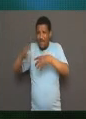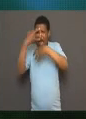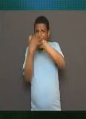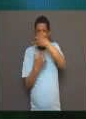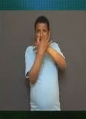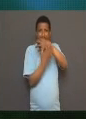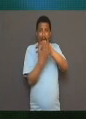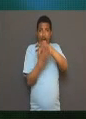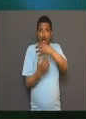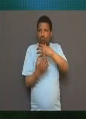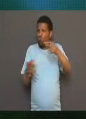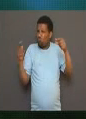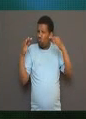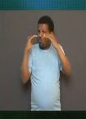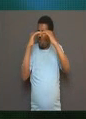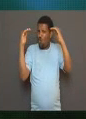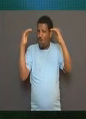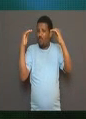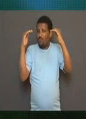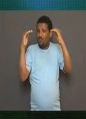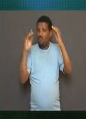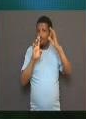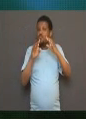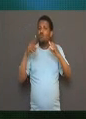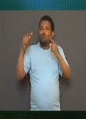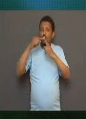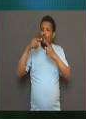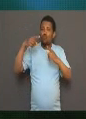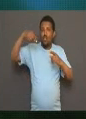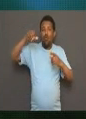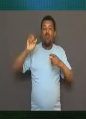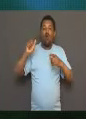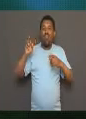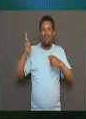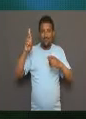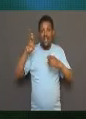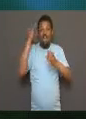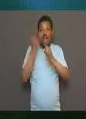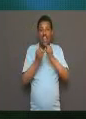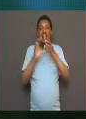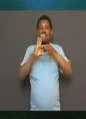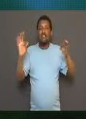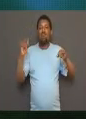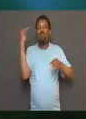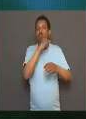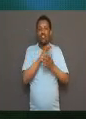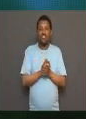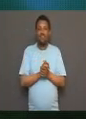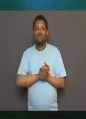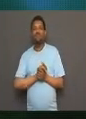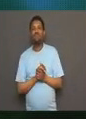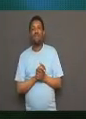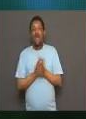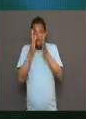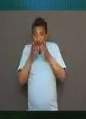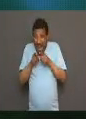All parallels are equal in length to the equator. The final statement